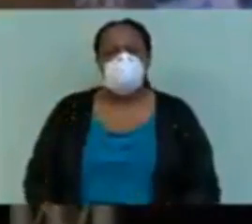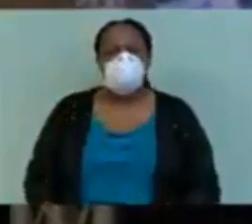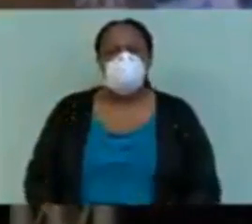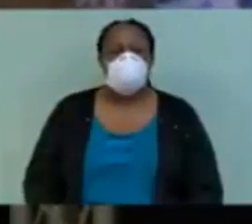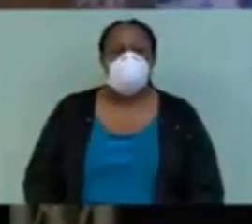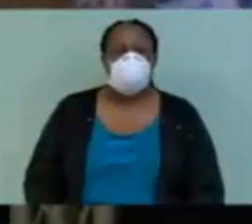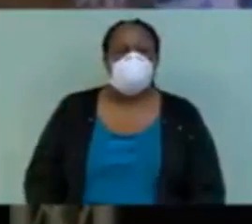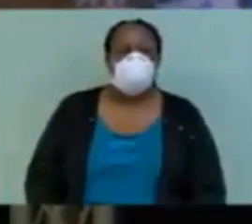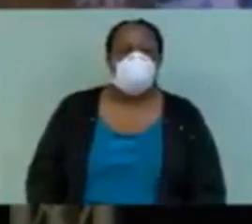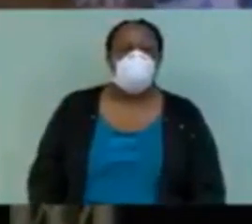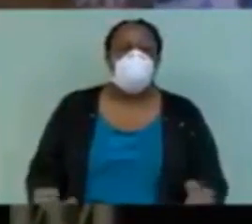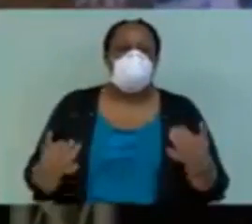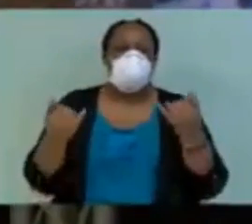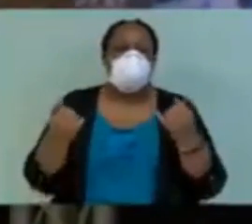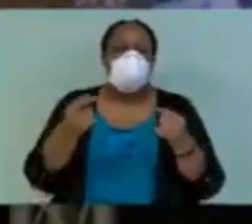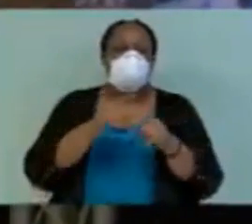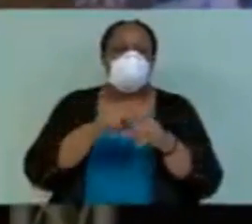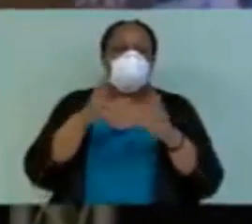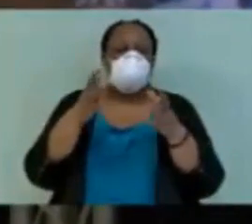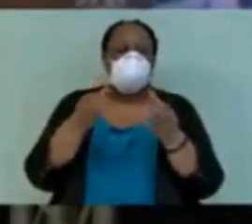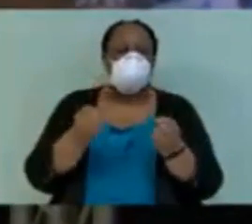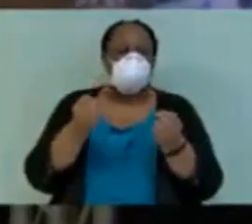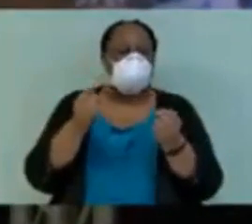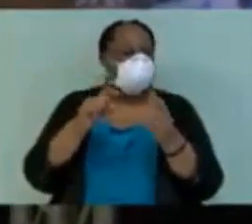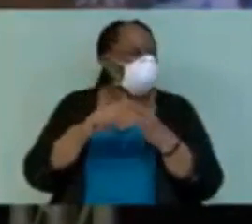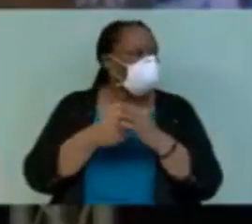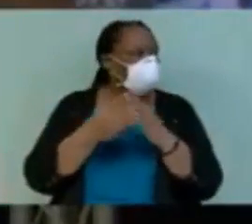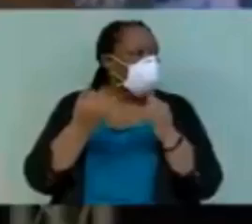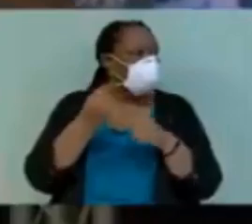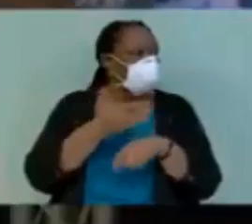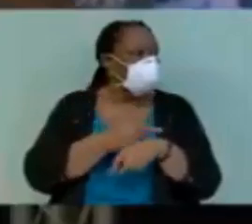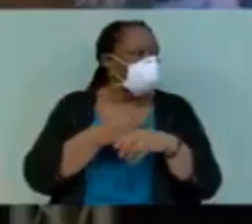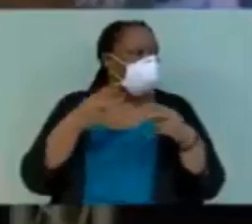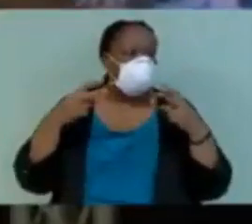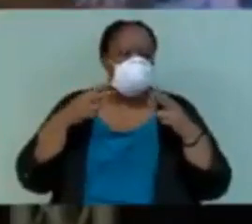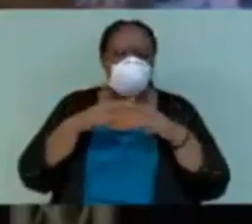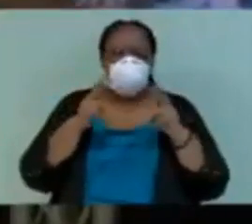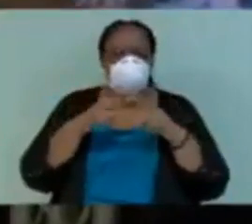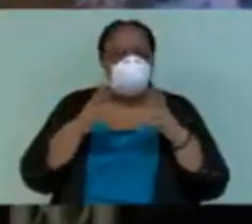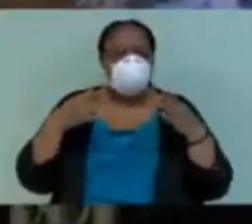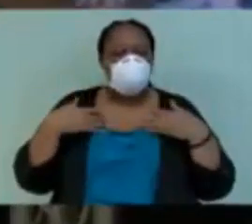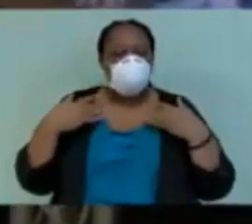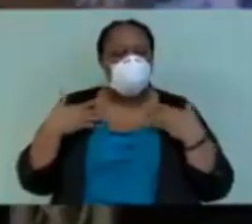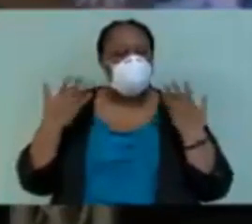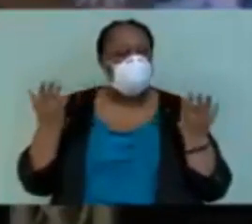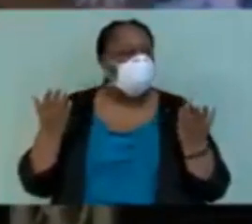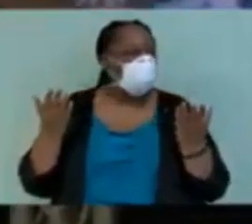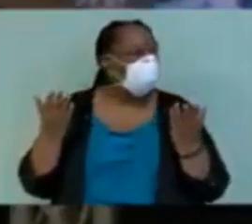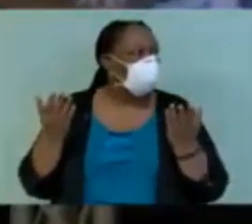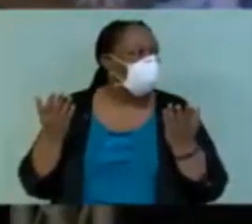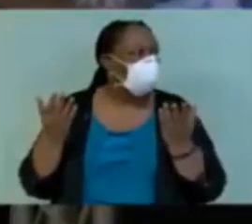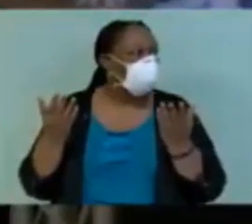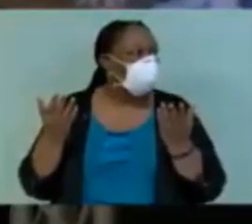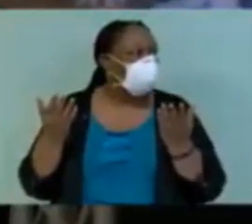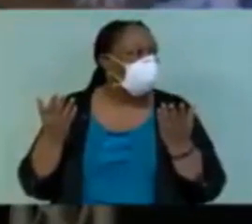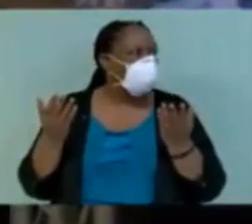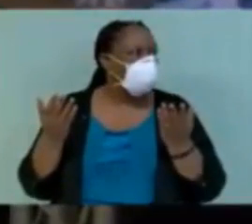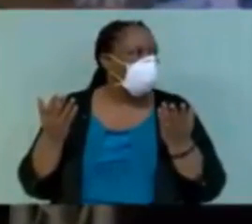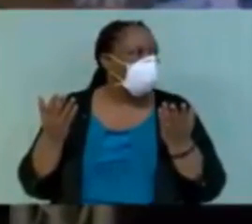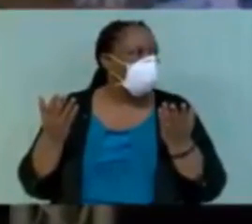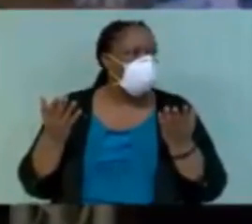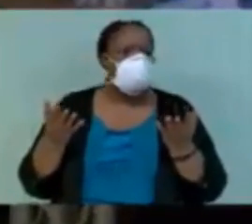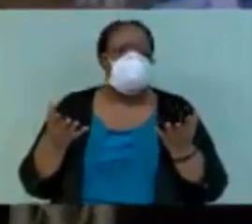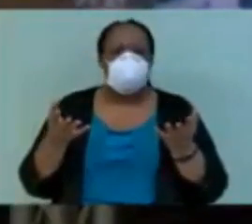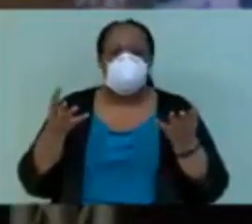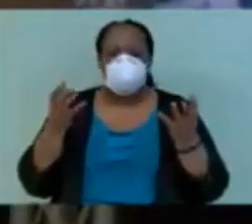Thank you, Mr. Williams, and greetings and to everyone. Good afternoon to everyone, those who are tuning via the